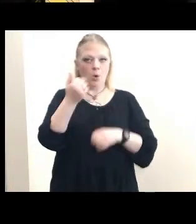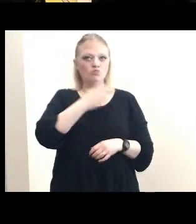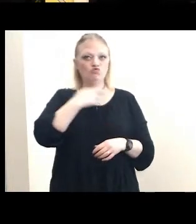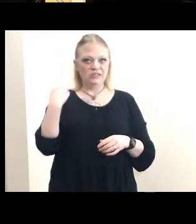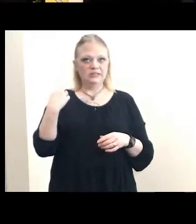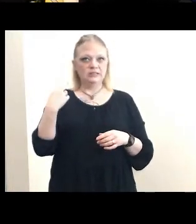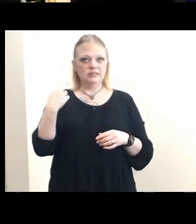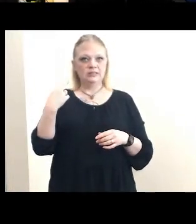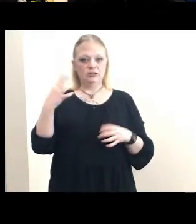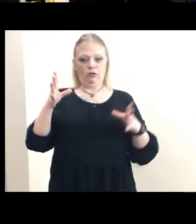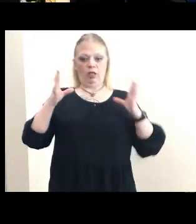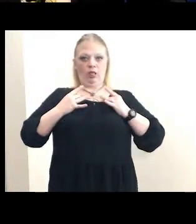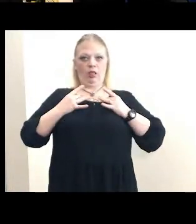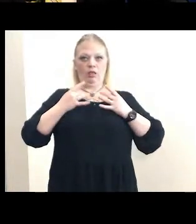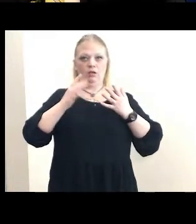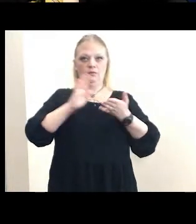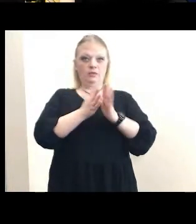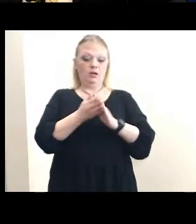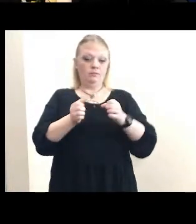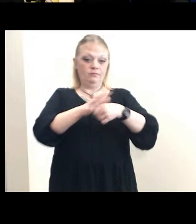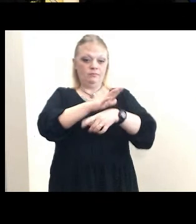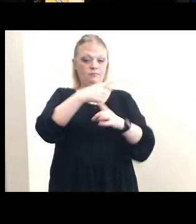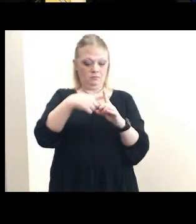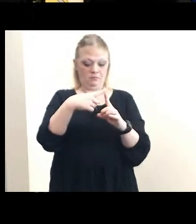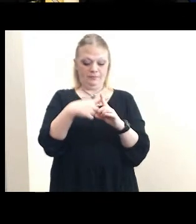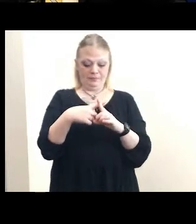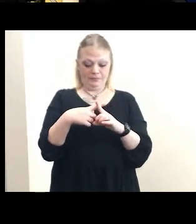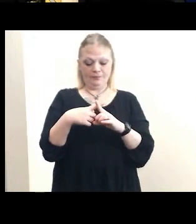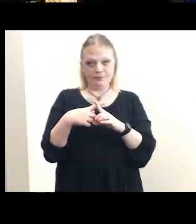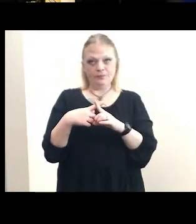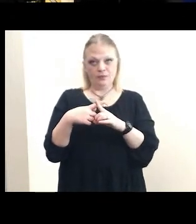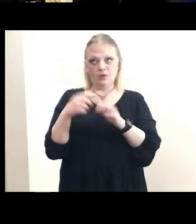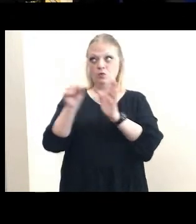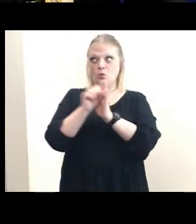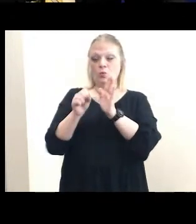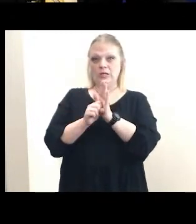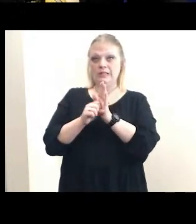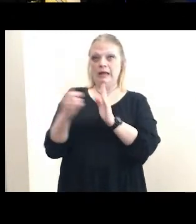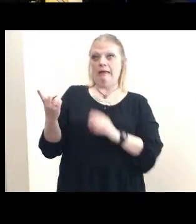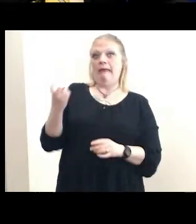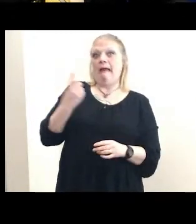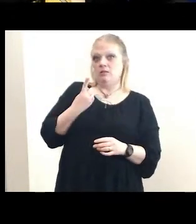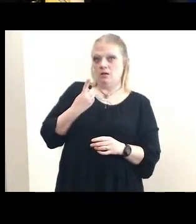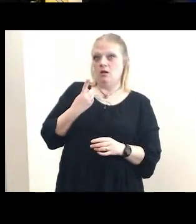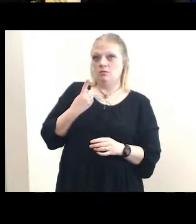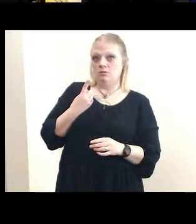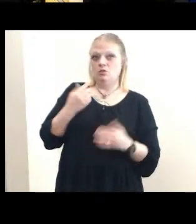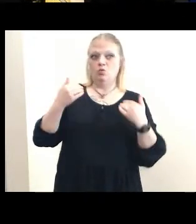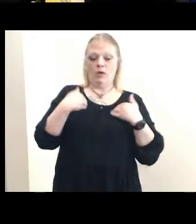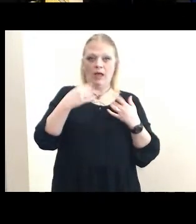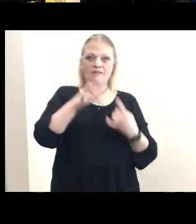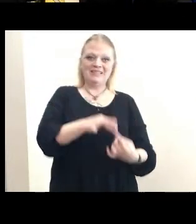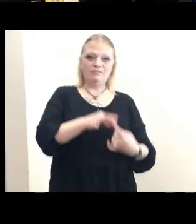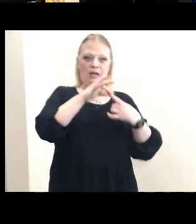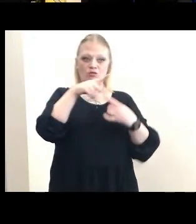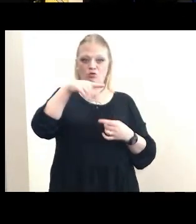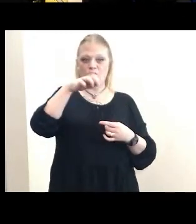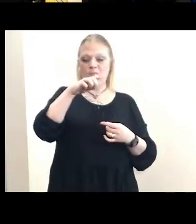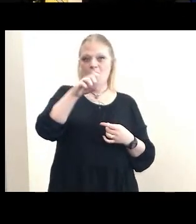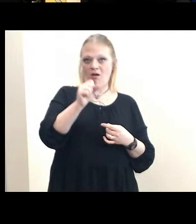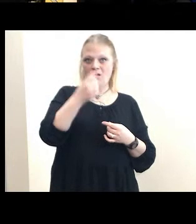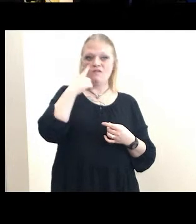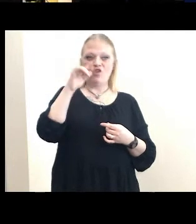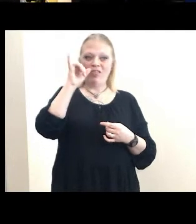risk for becoming COVID-19 positive. So the state asked us to do specialized pods for